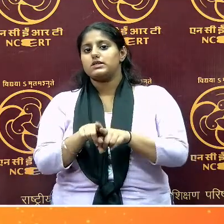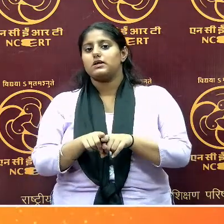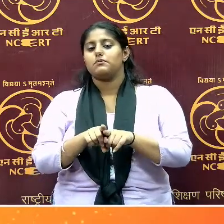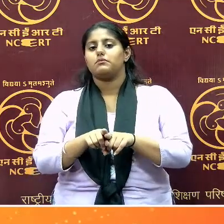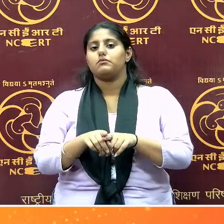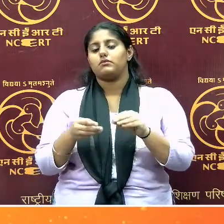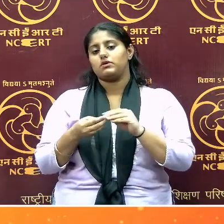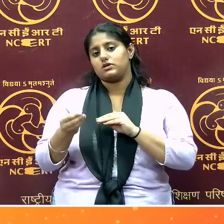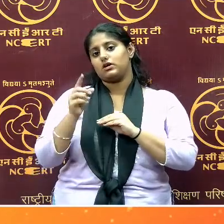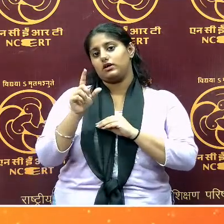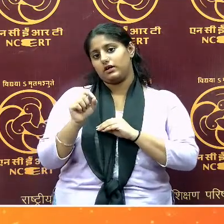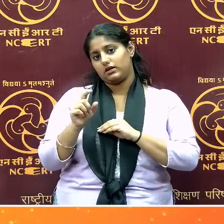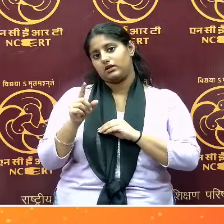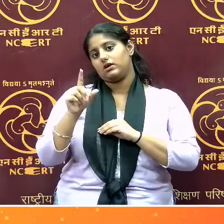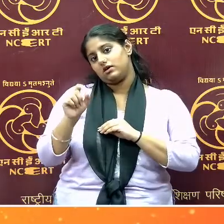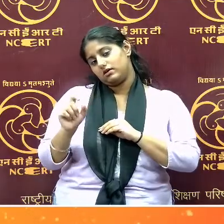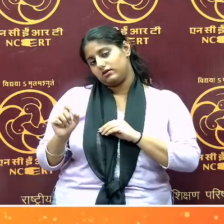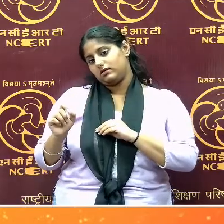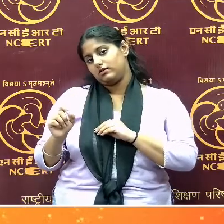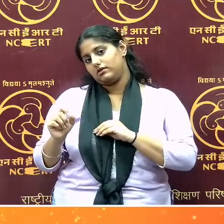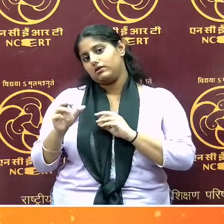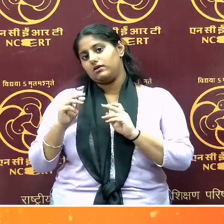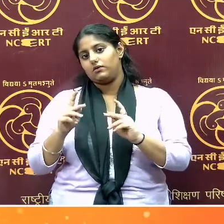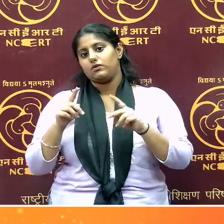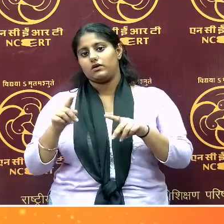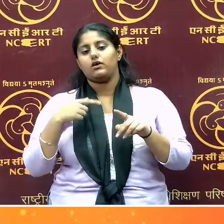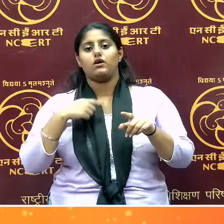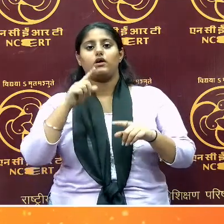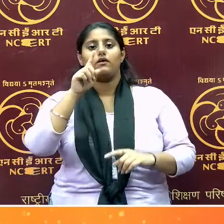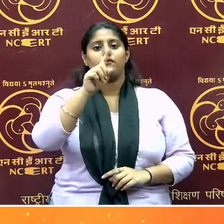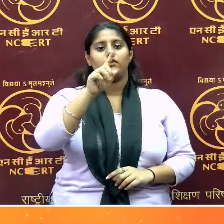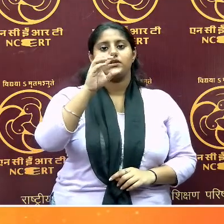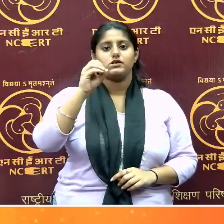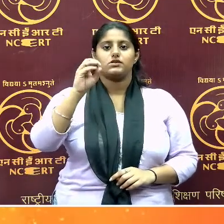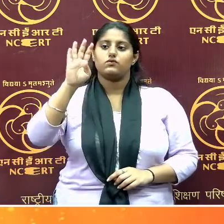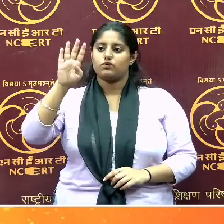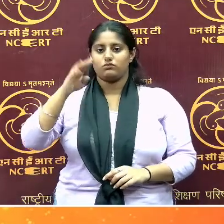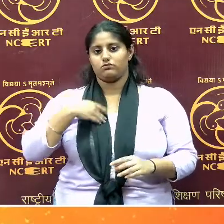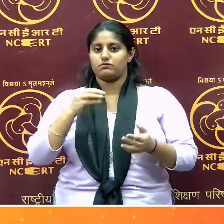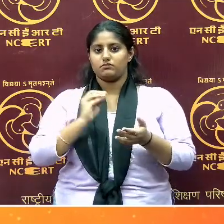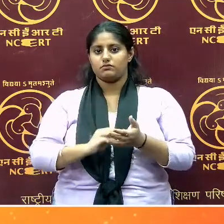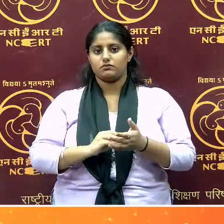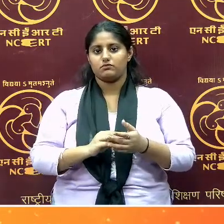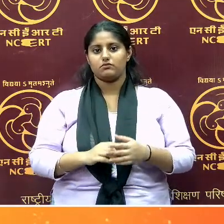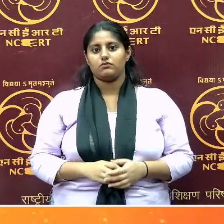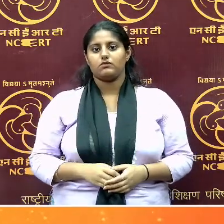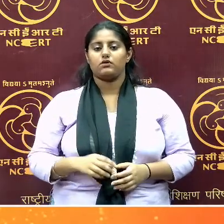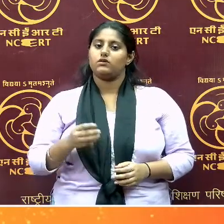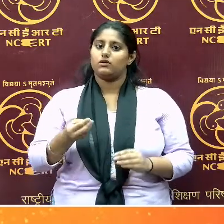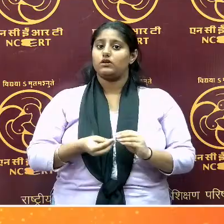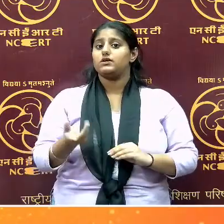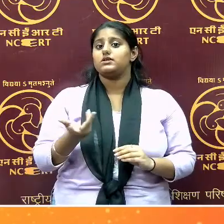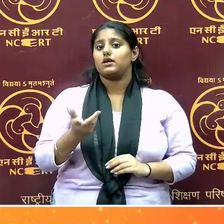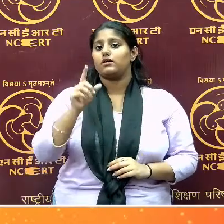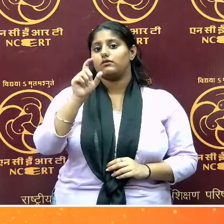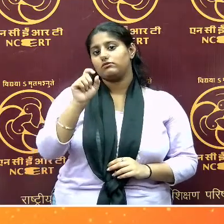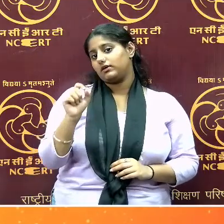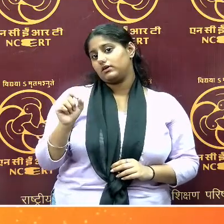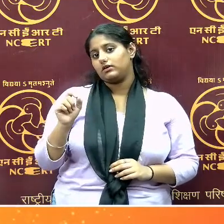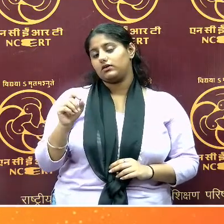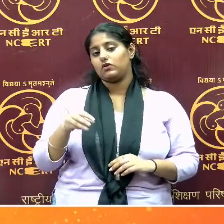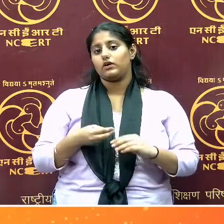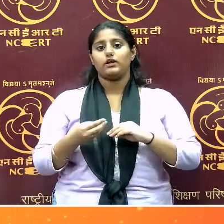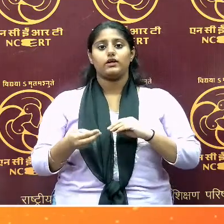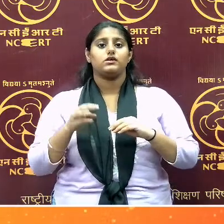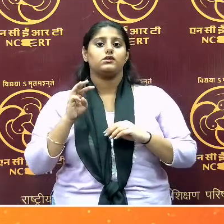10 and nearest 100. Let us take 104 here. What is the nearest 10? 100. It is 100. And nearest 100